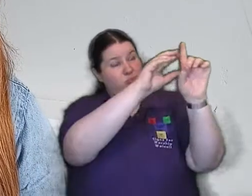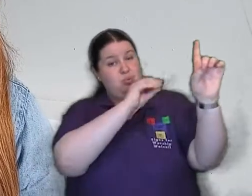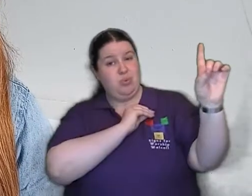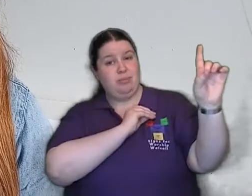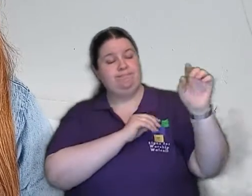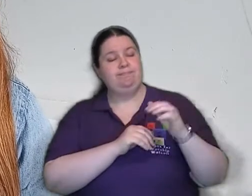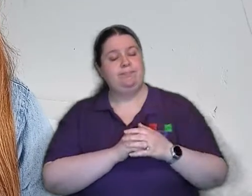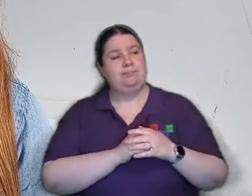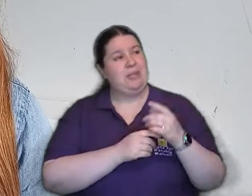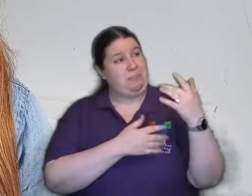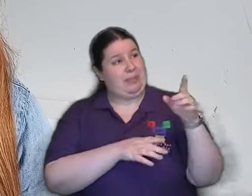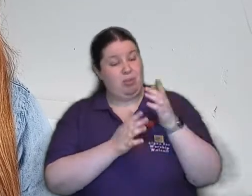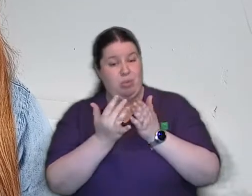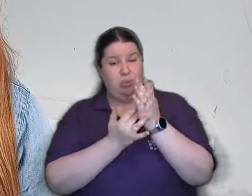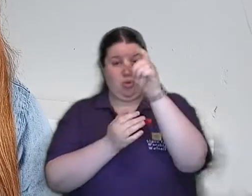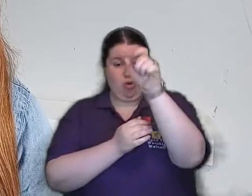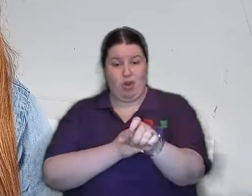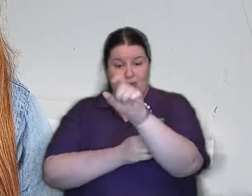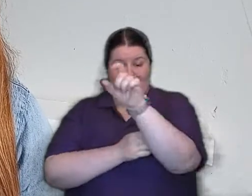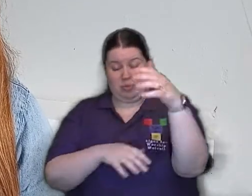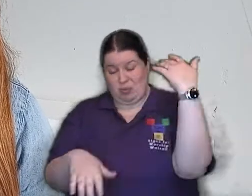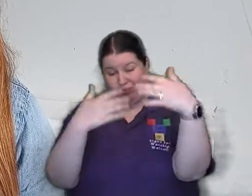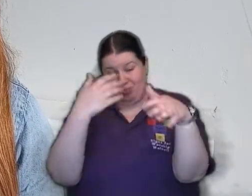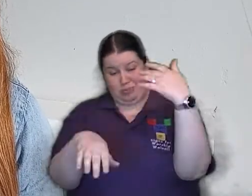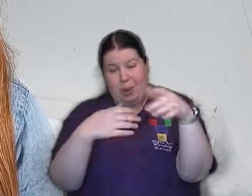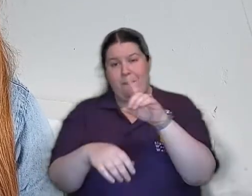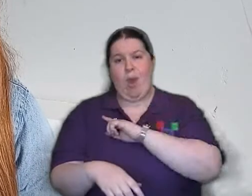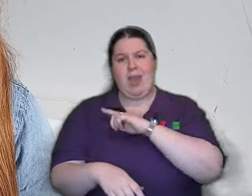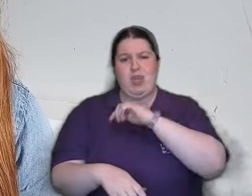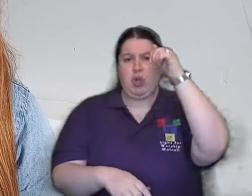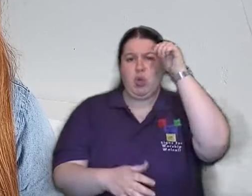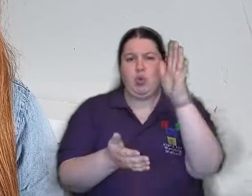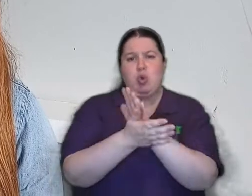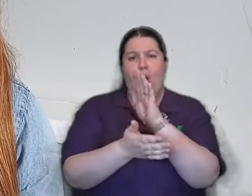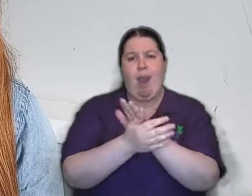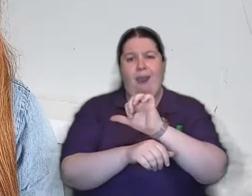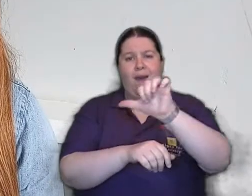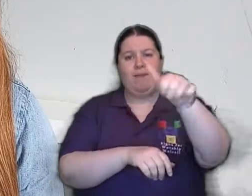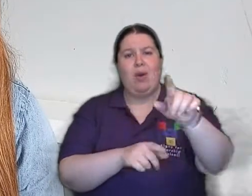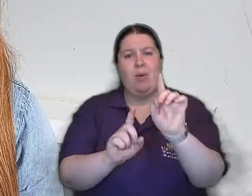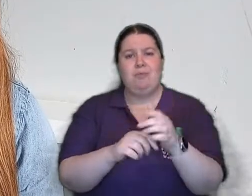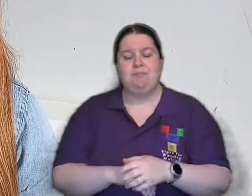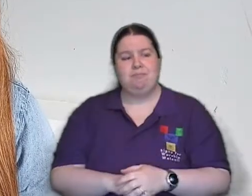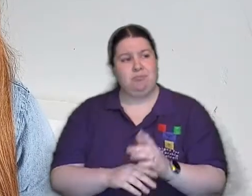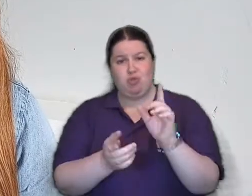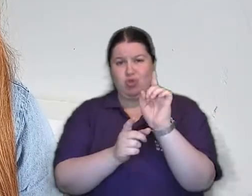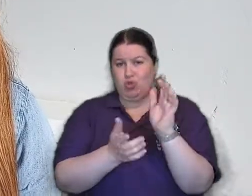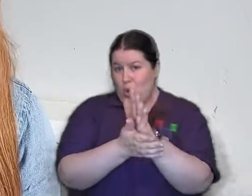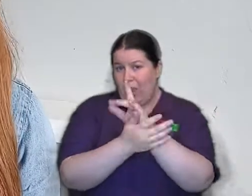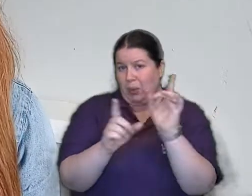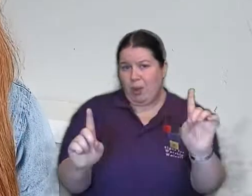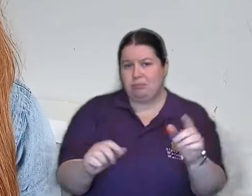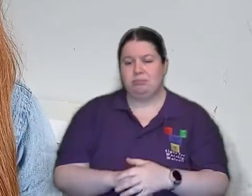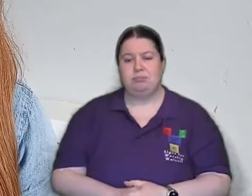godliness. He endured the torture of the cross because of the joy set before him.